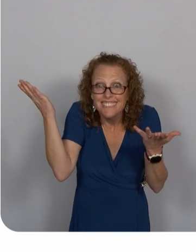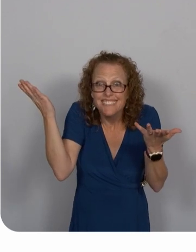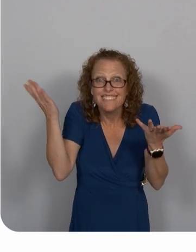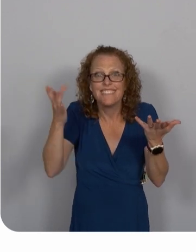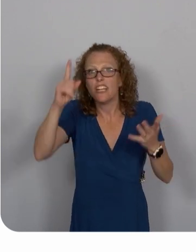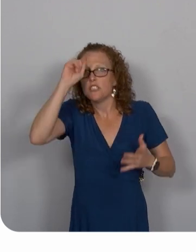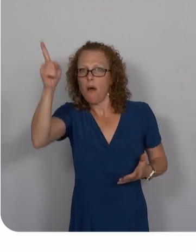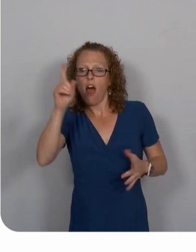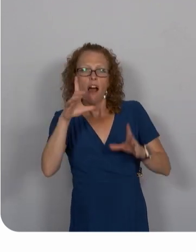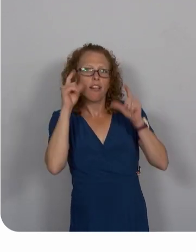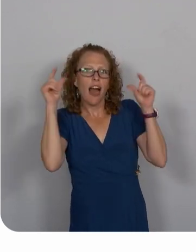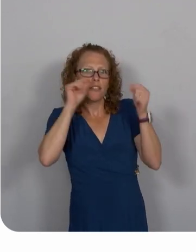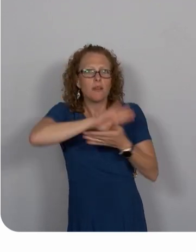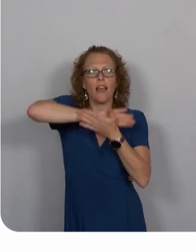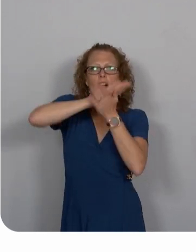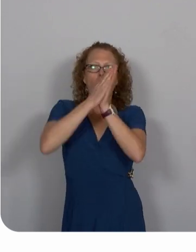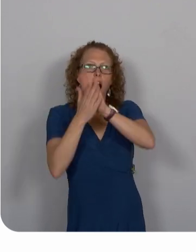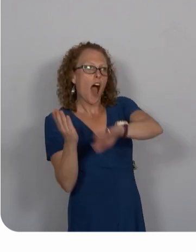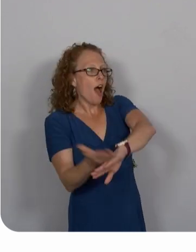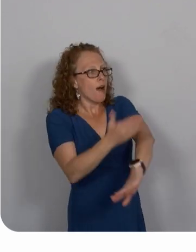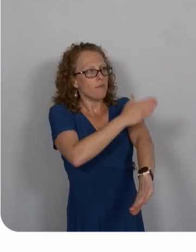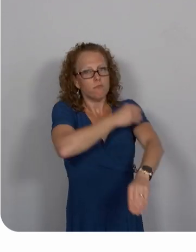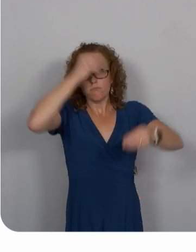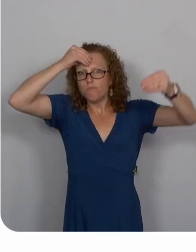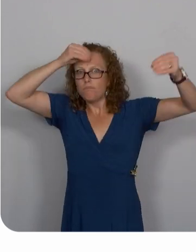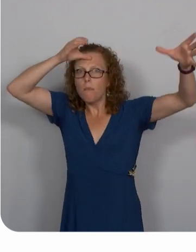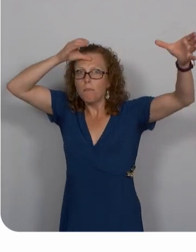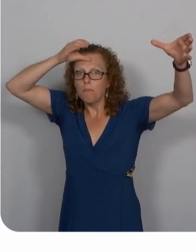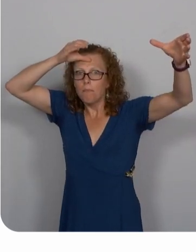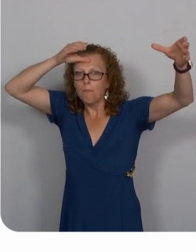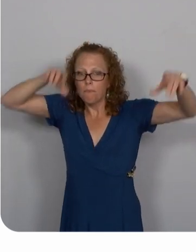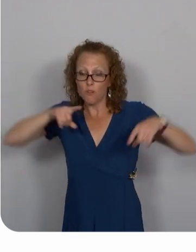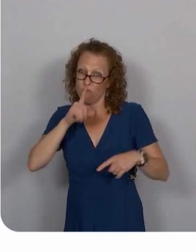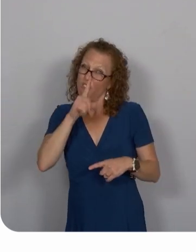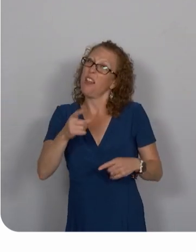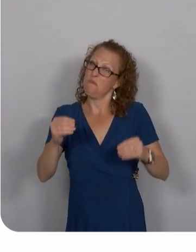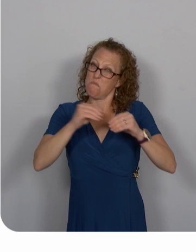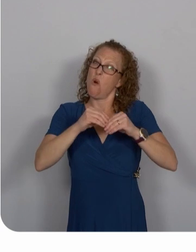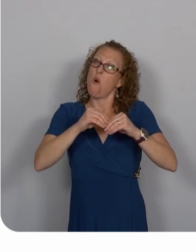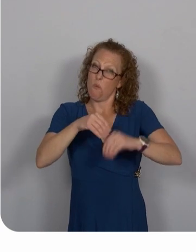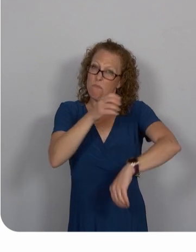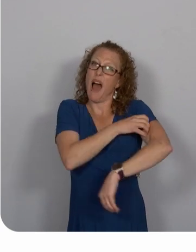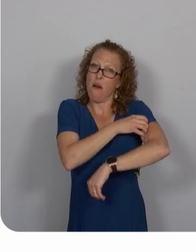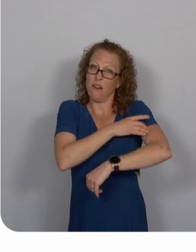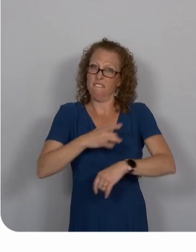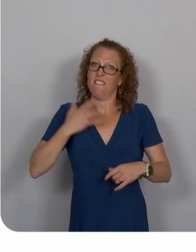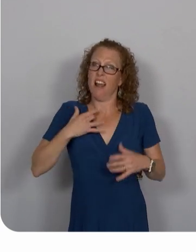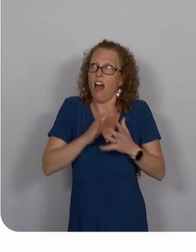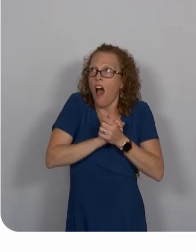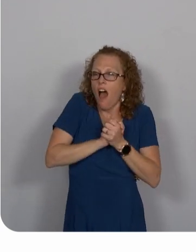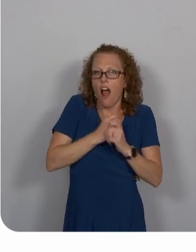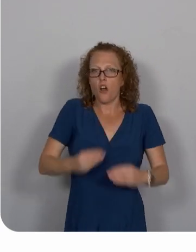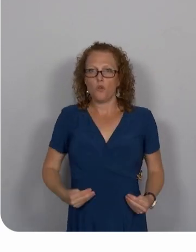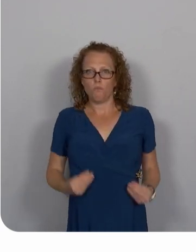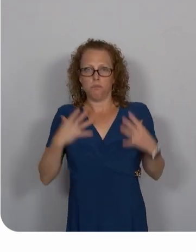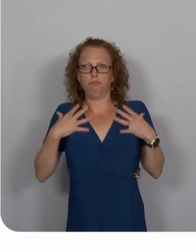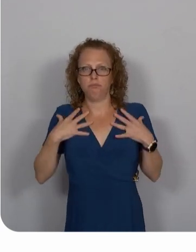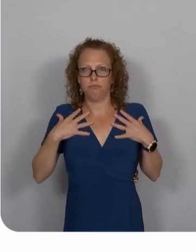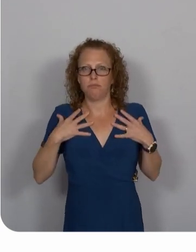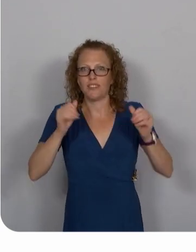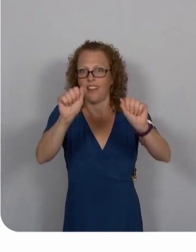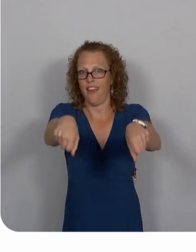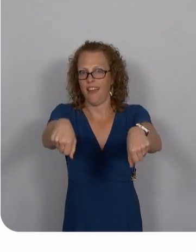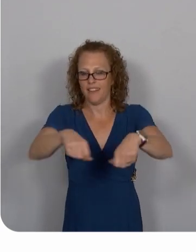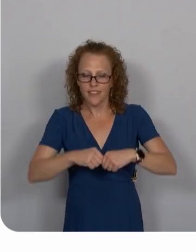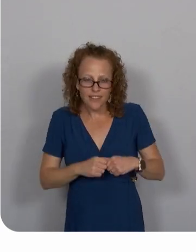whole lot smarter. And it's going to get even more powerful with real-time search capabilities.